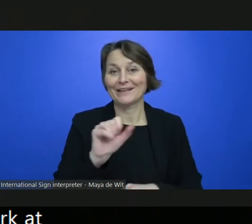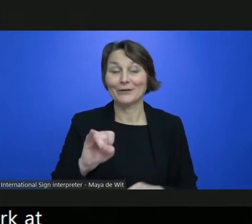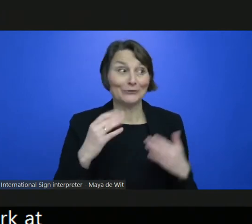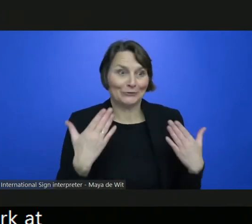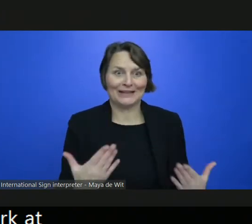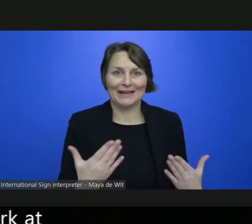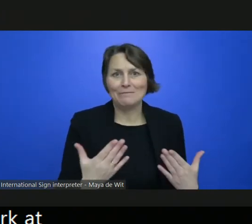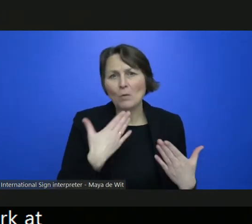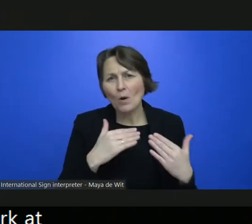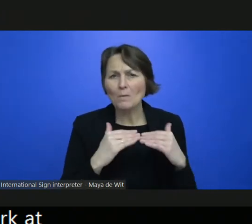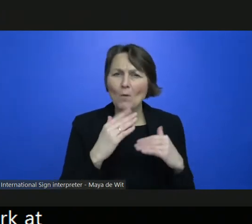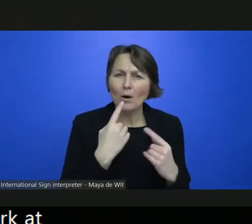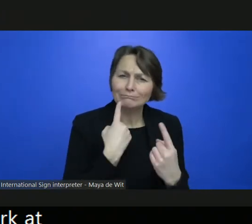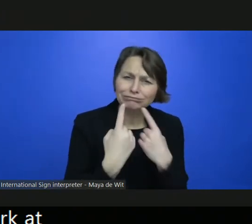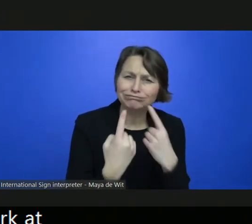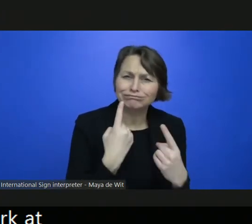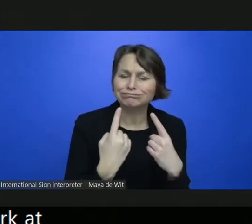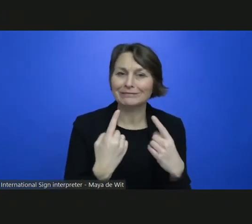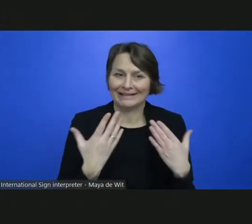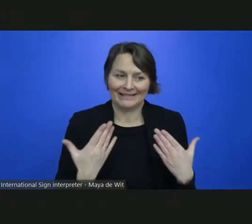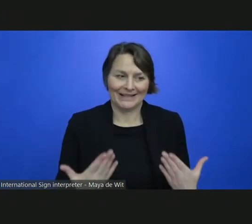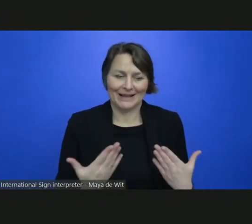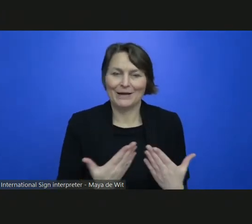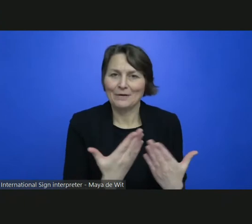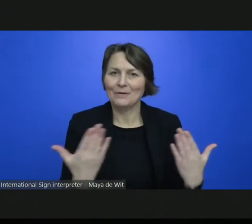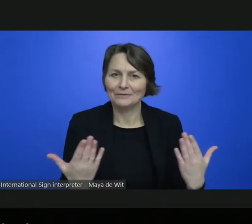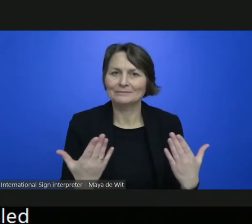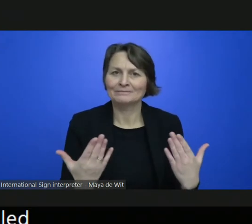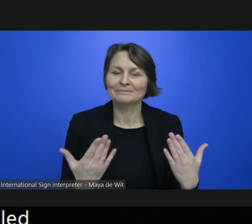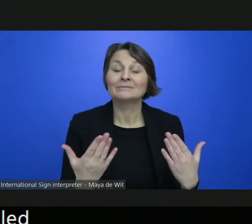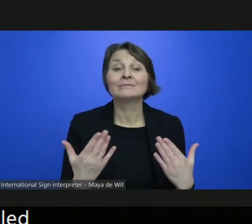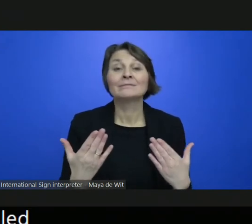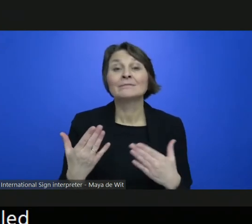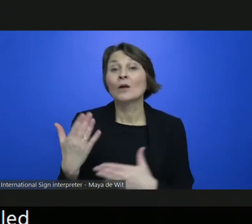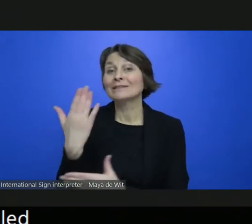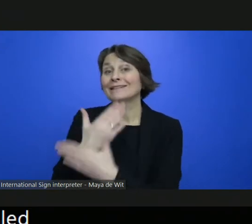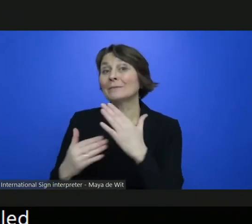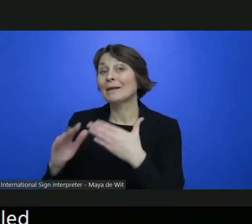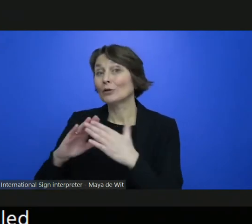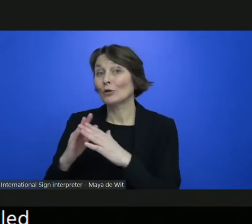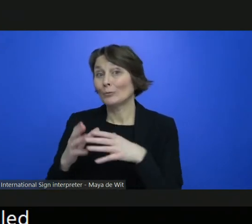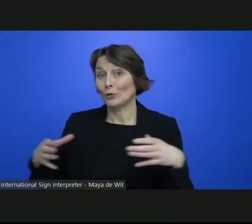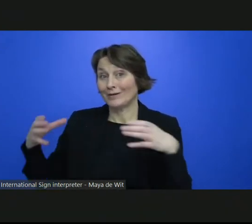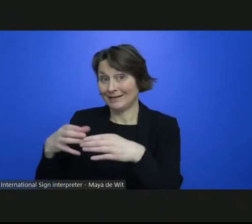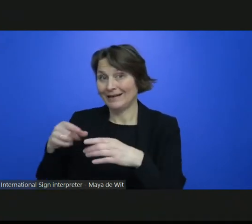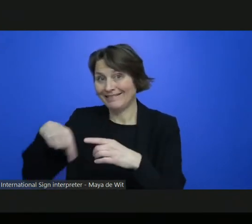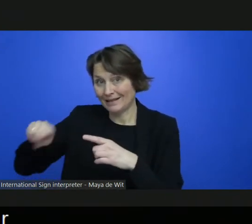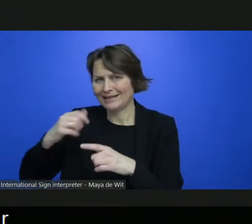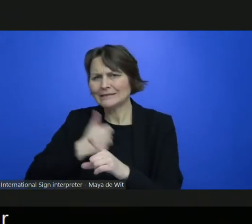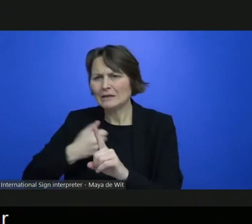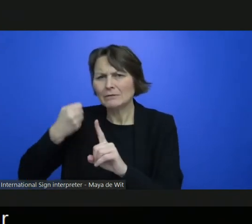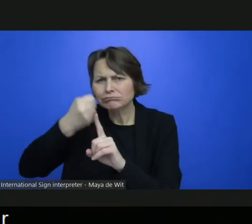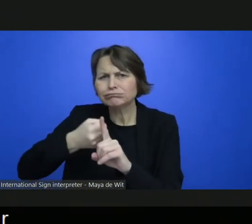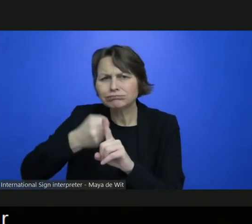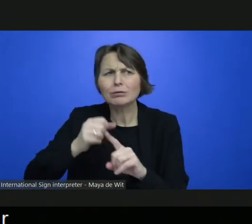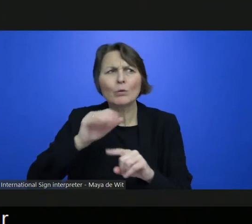in the extent to which the advocates in the disability community can join us to raise the profile of this issue. We're